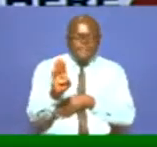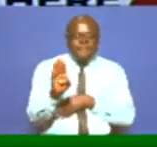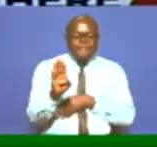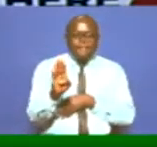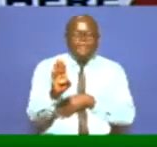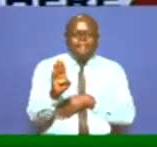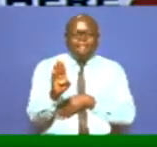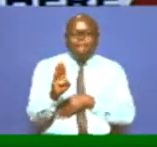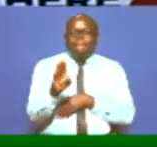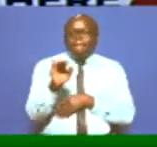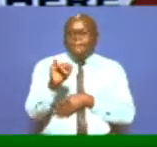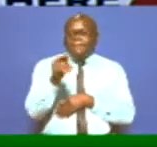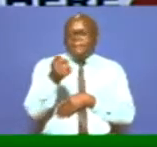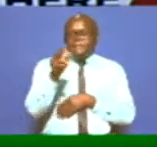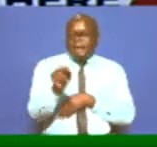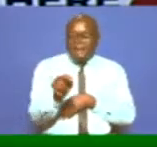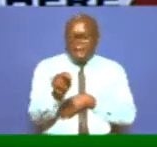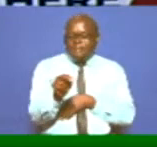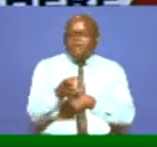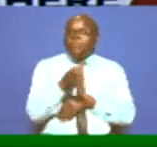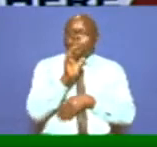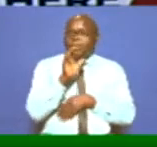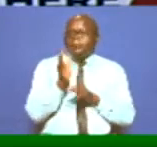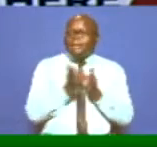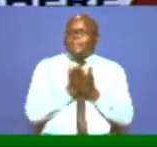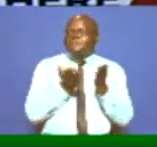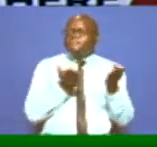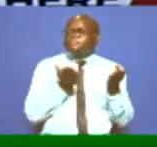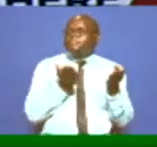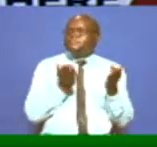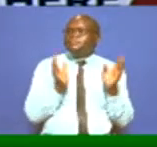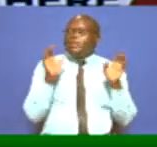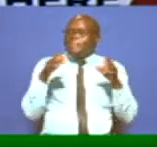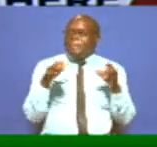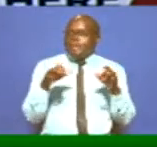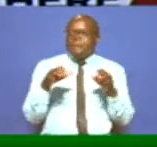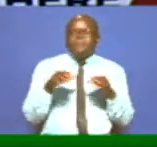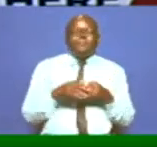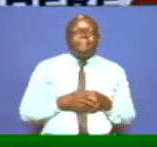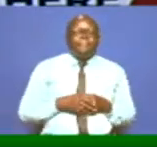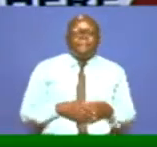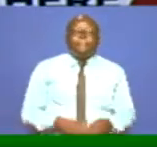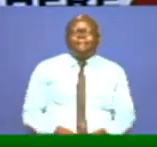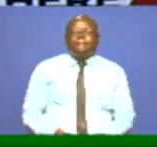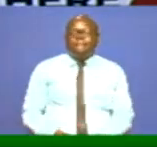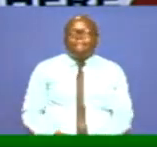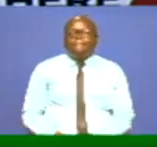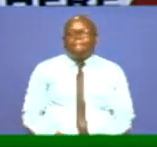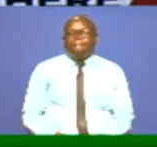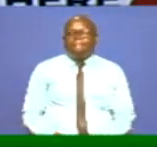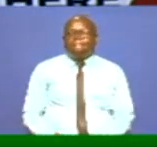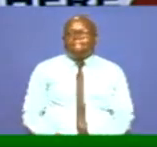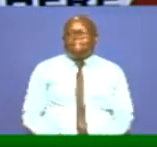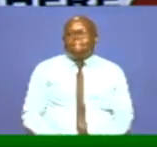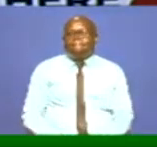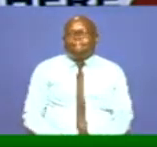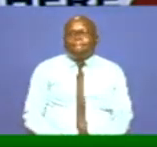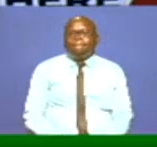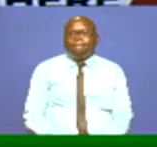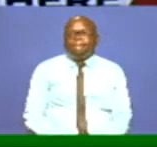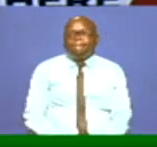Iten Tambach Water and Sewerage Company Limited. C. Lake